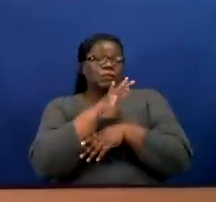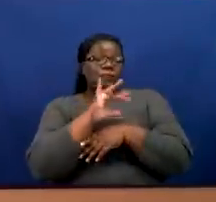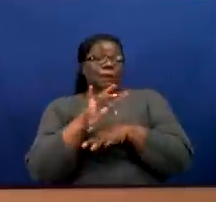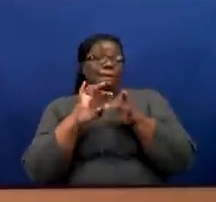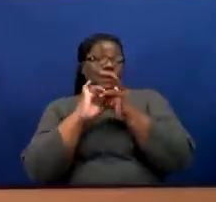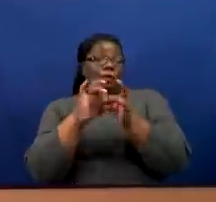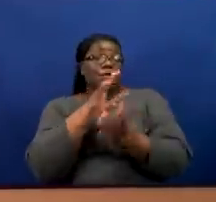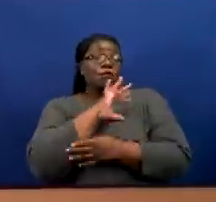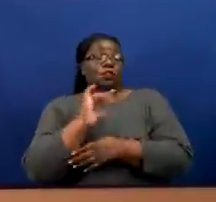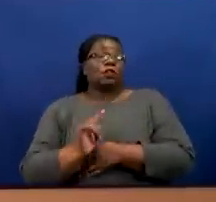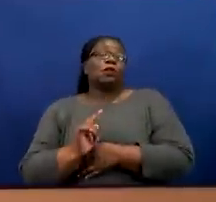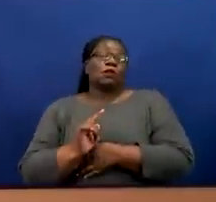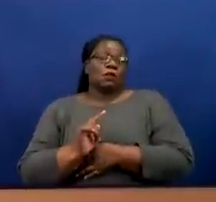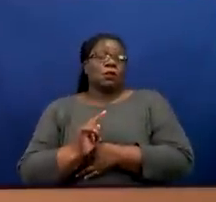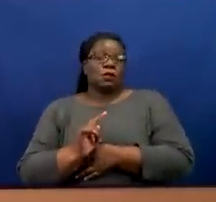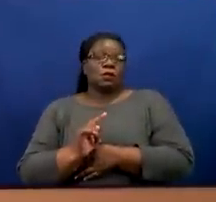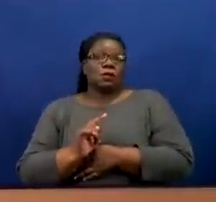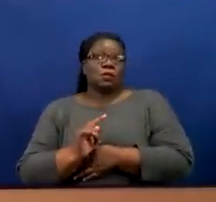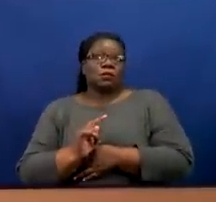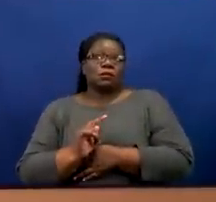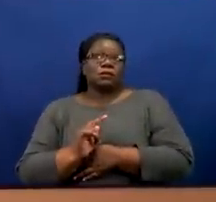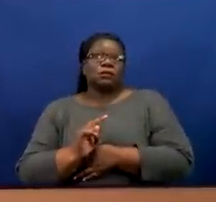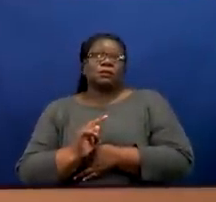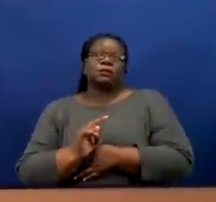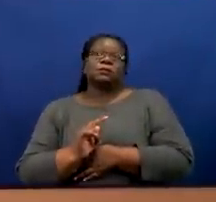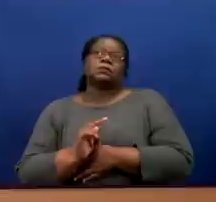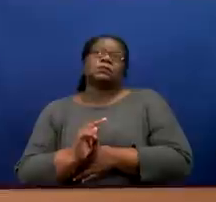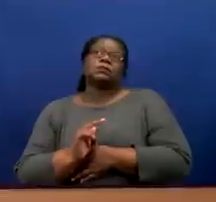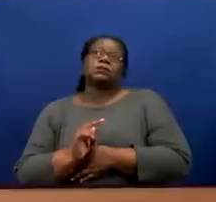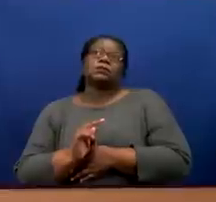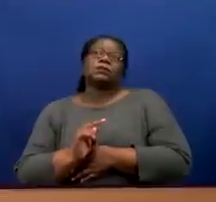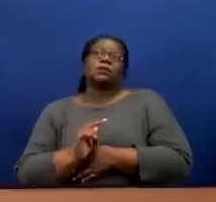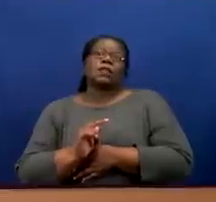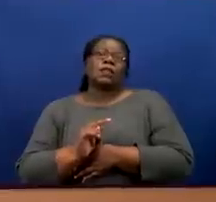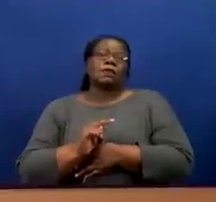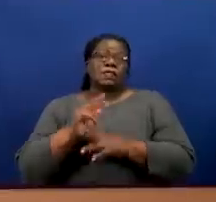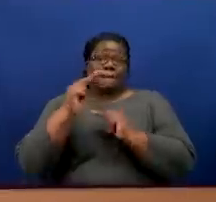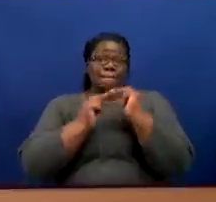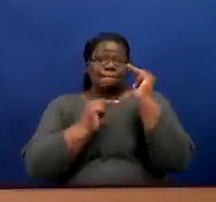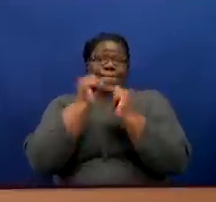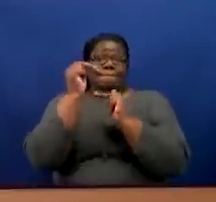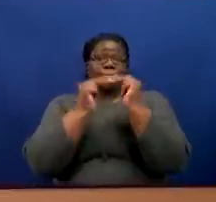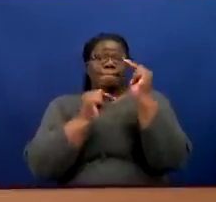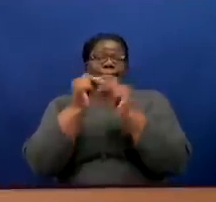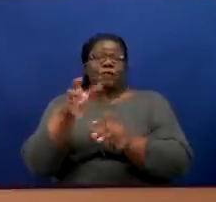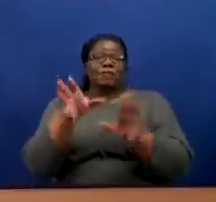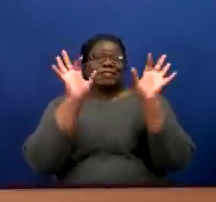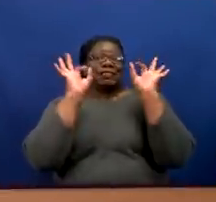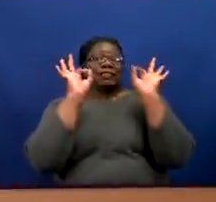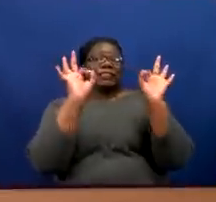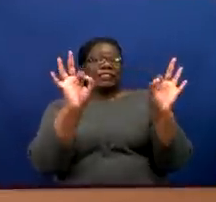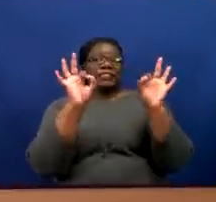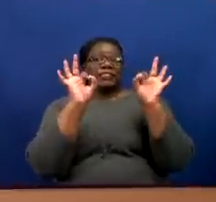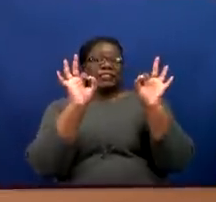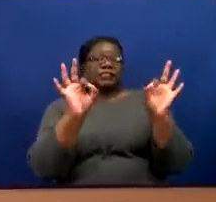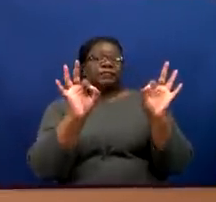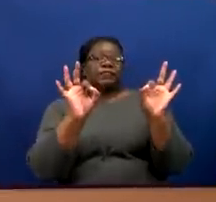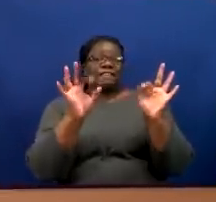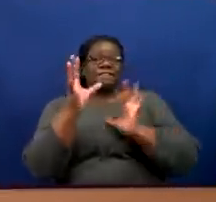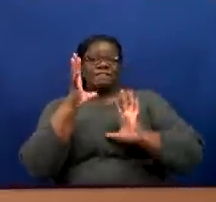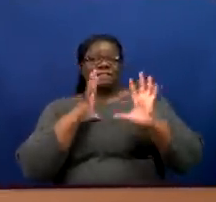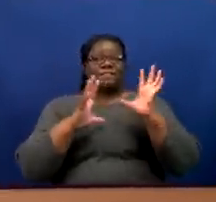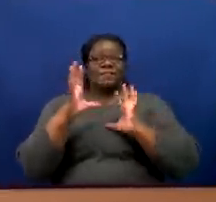house, was made in excellence. Hear it again now. Excellence,